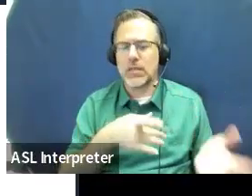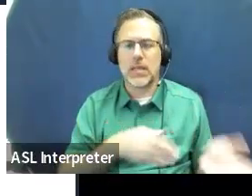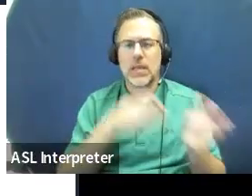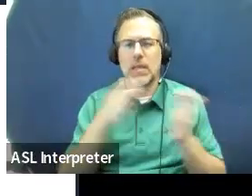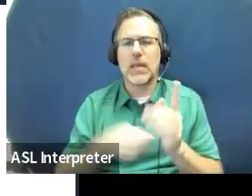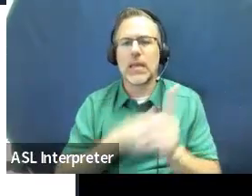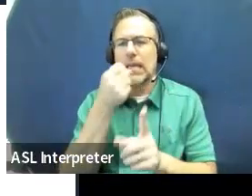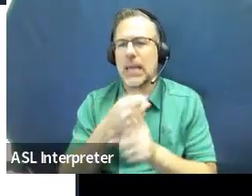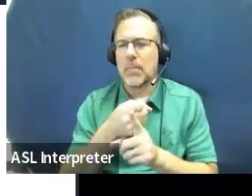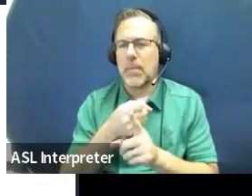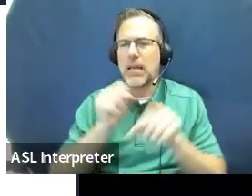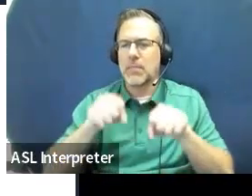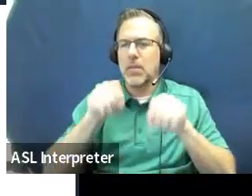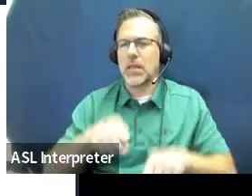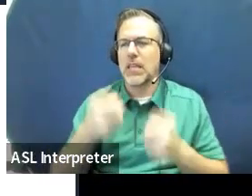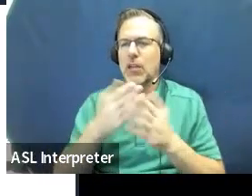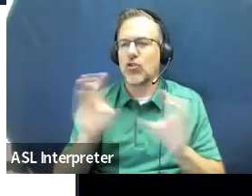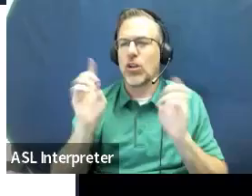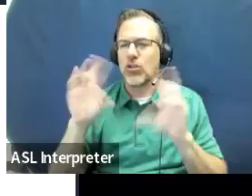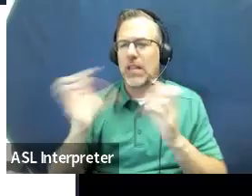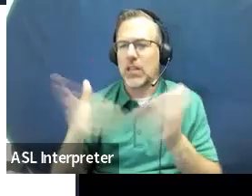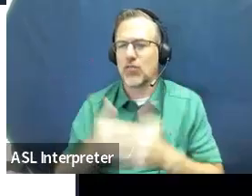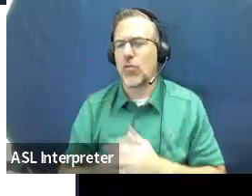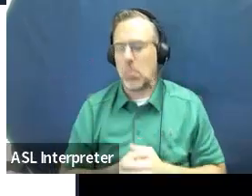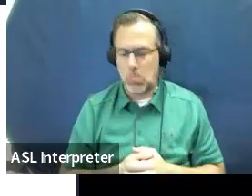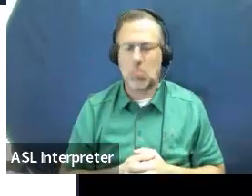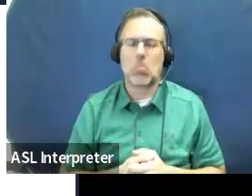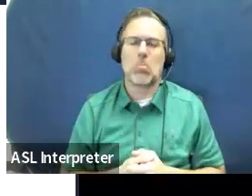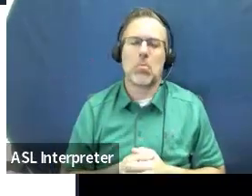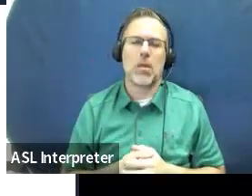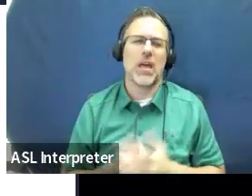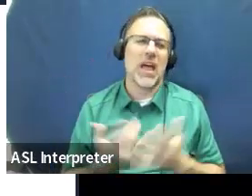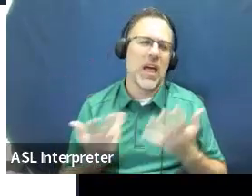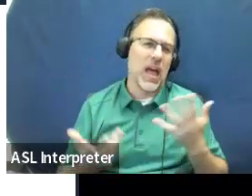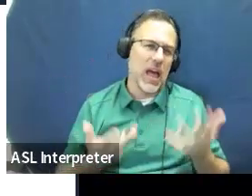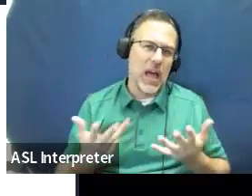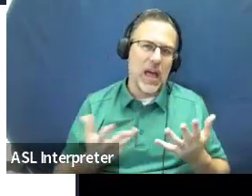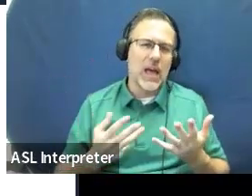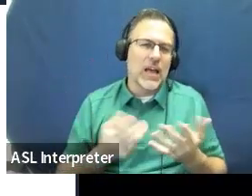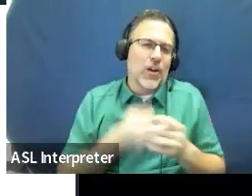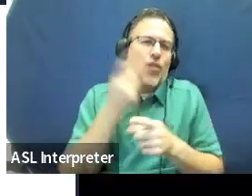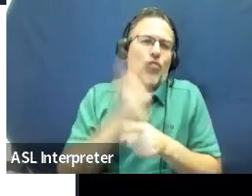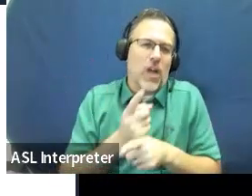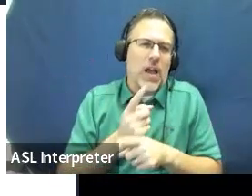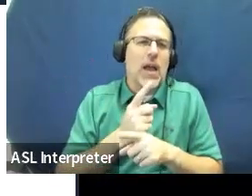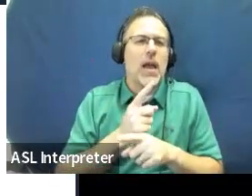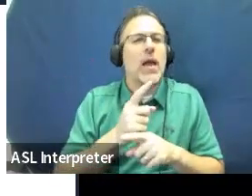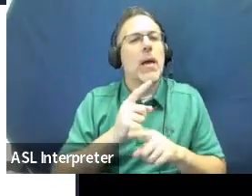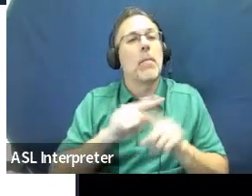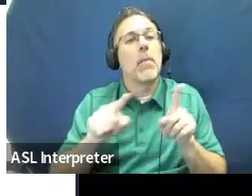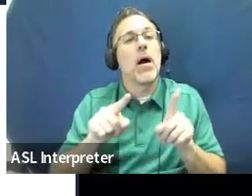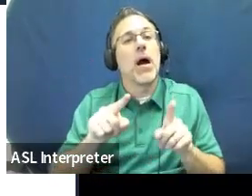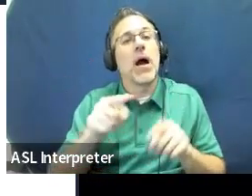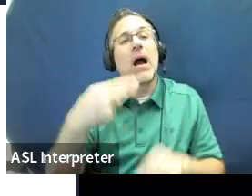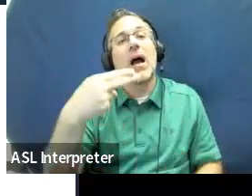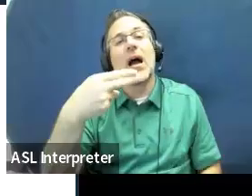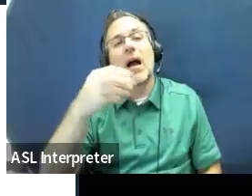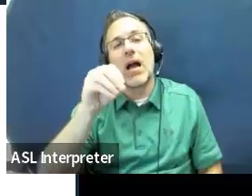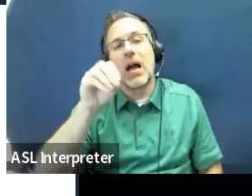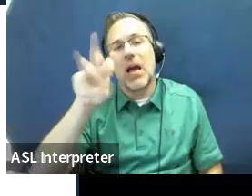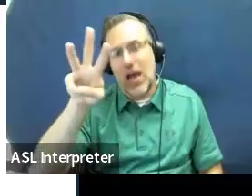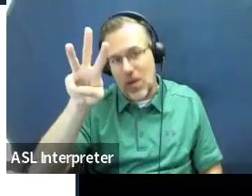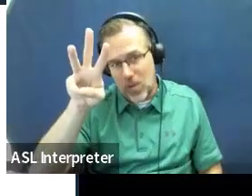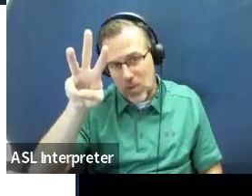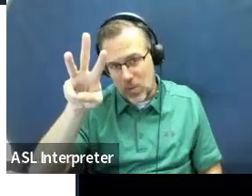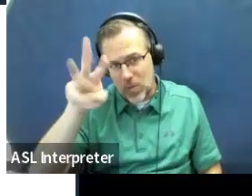gen ed classroom. Well, yes, that's yes, but how is it affecting him? You know, like what's it keeping